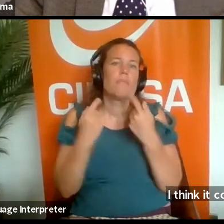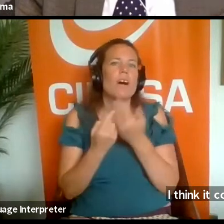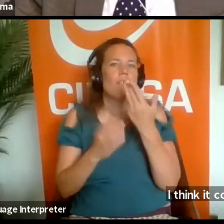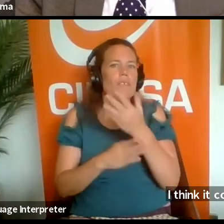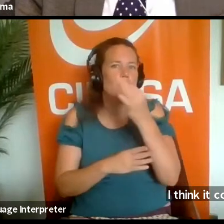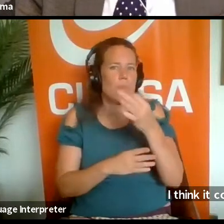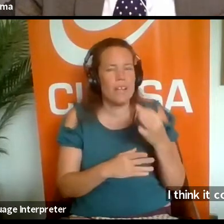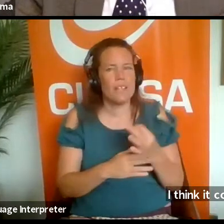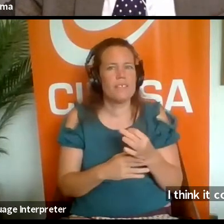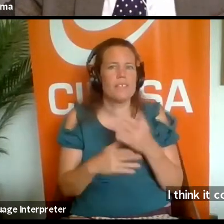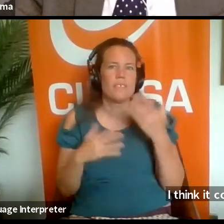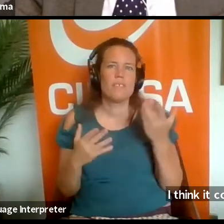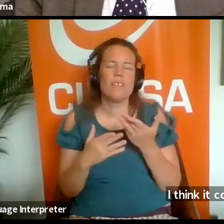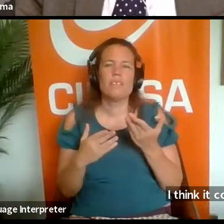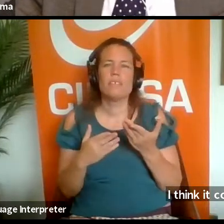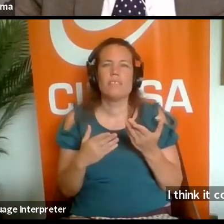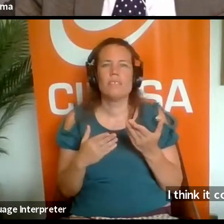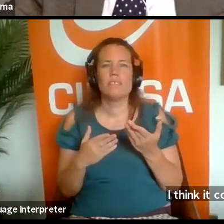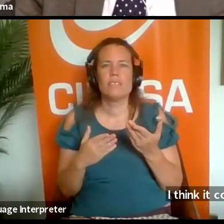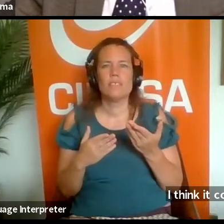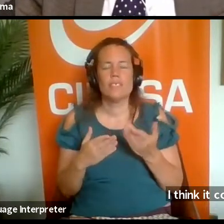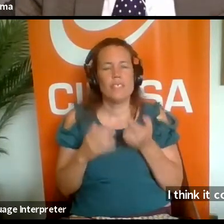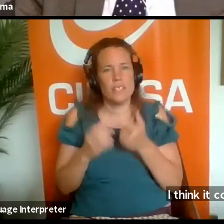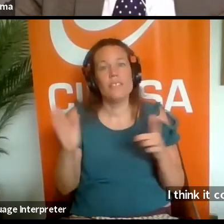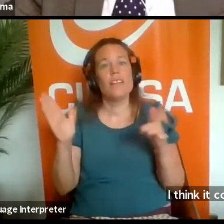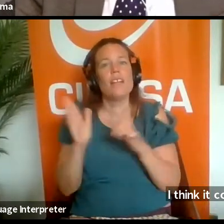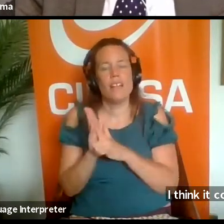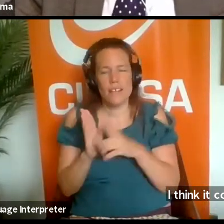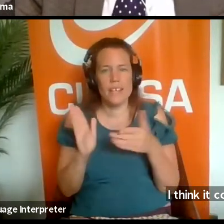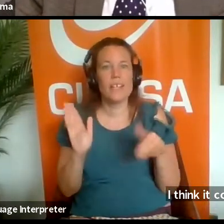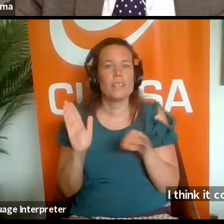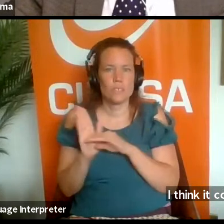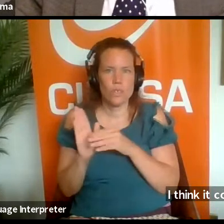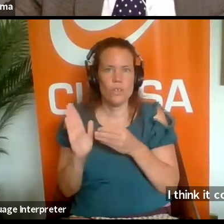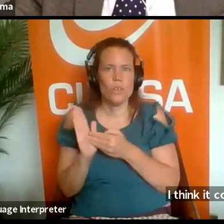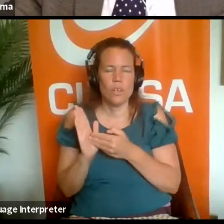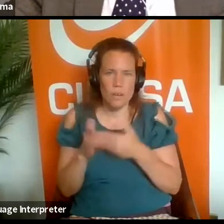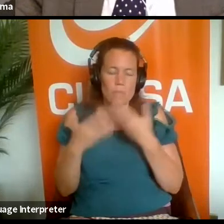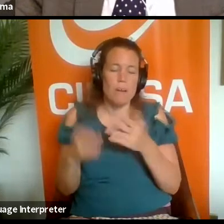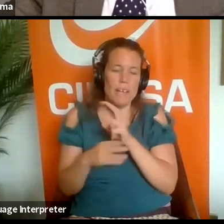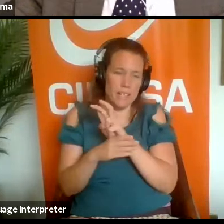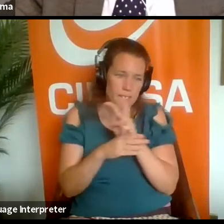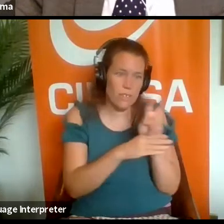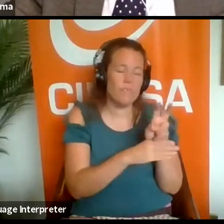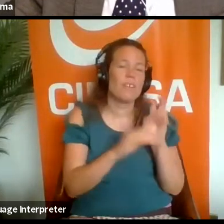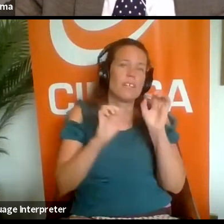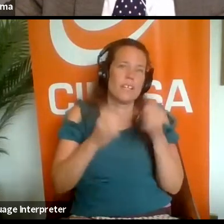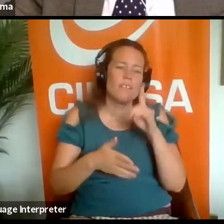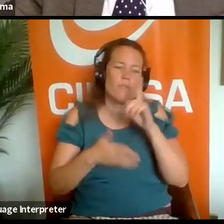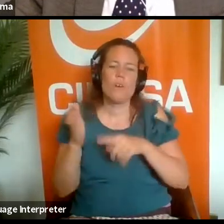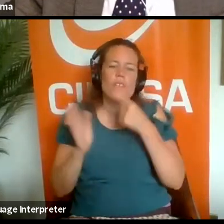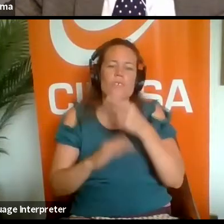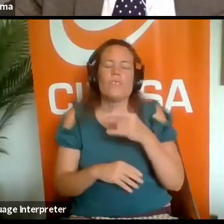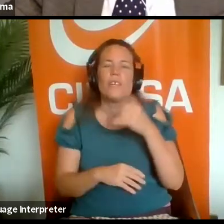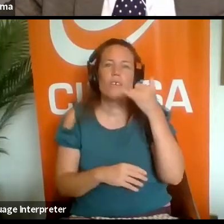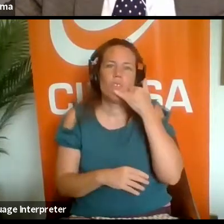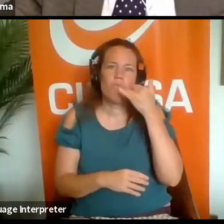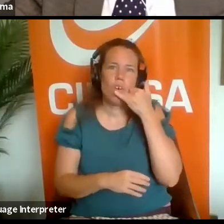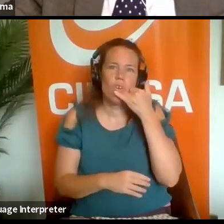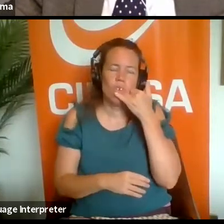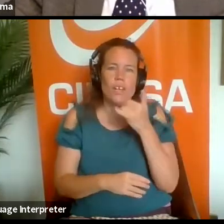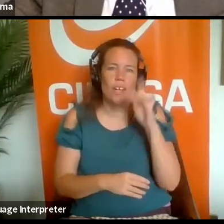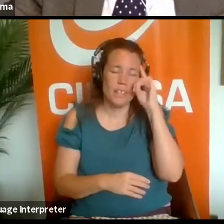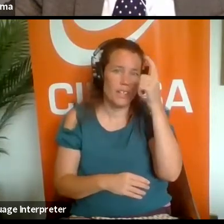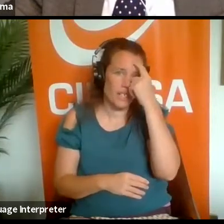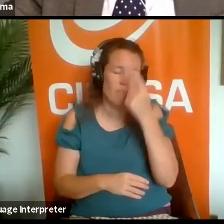laws. It's legal to survey what you have to say on phone, and the government says it's